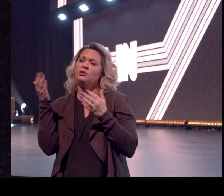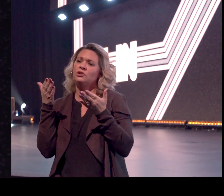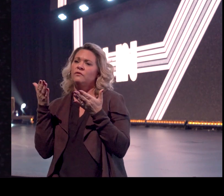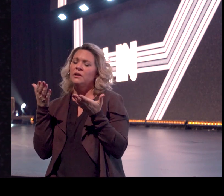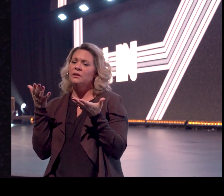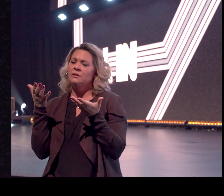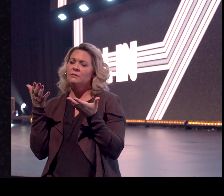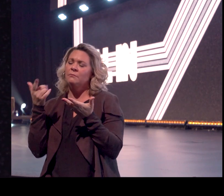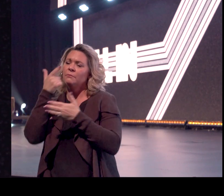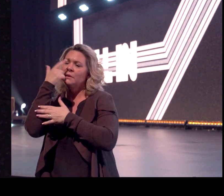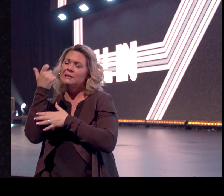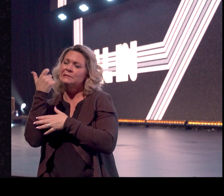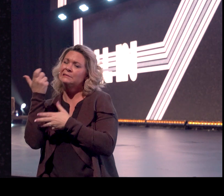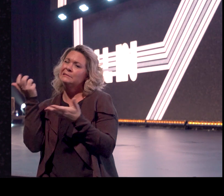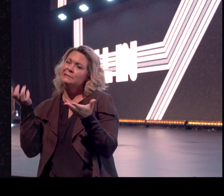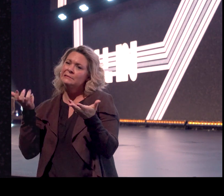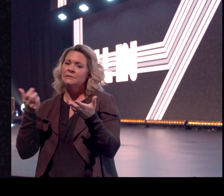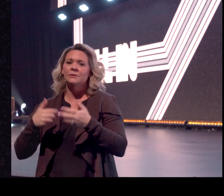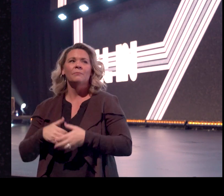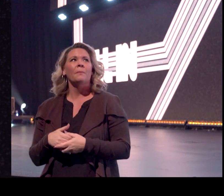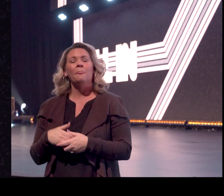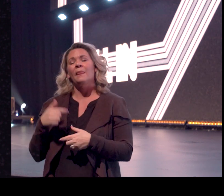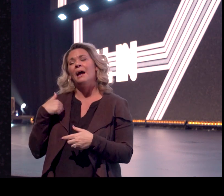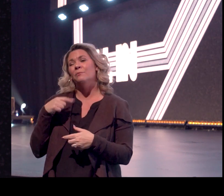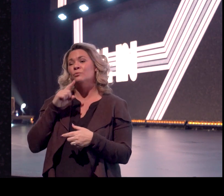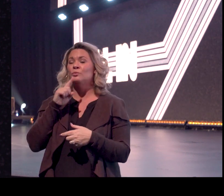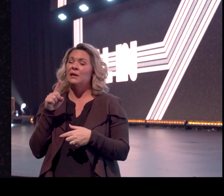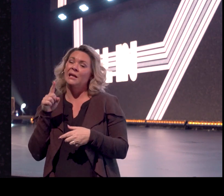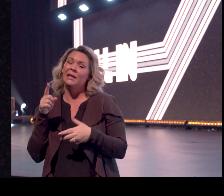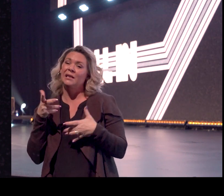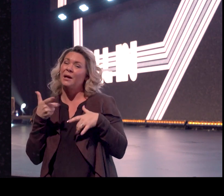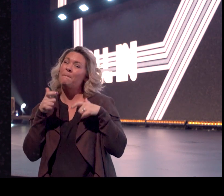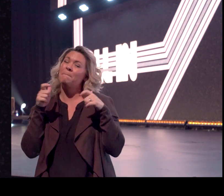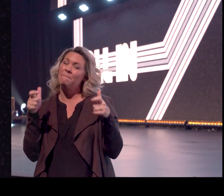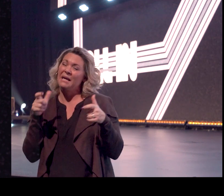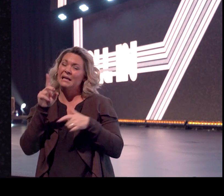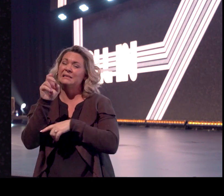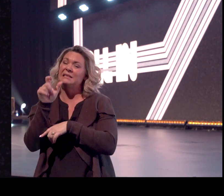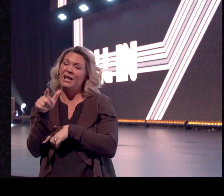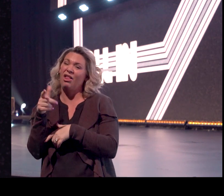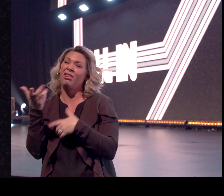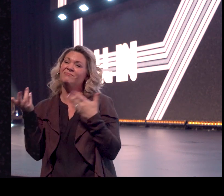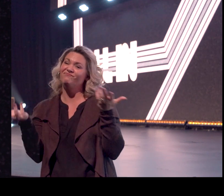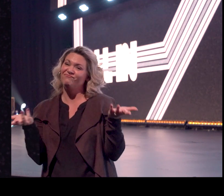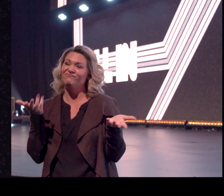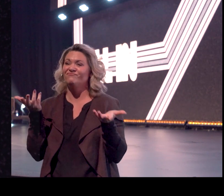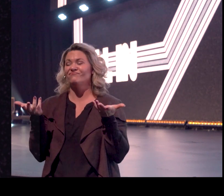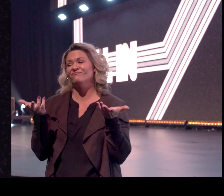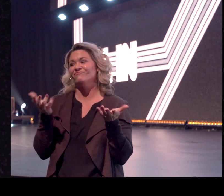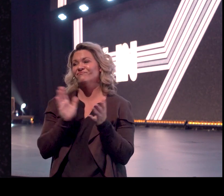this: that's not why I'm serving. That's not why I'm not serving. I'm actually kind of a big deal, Ashley.